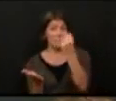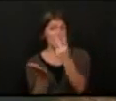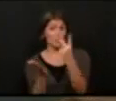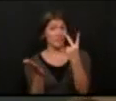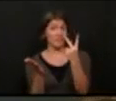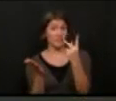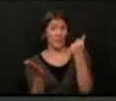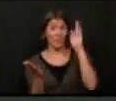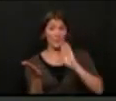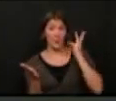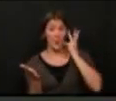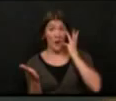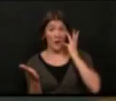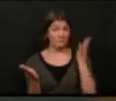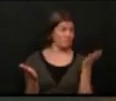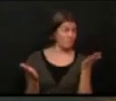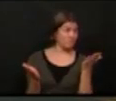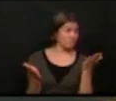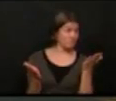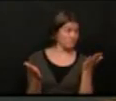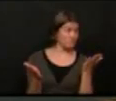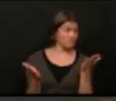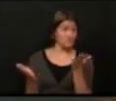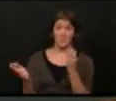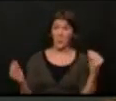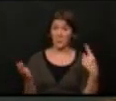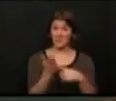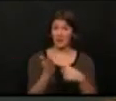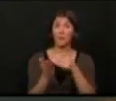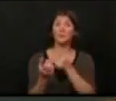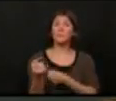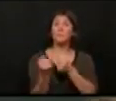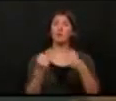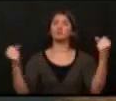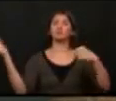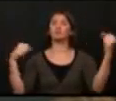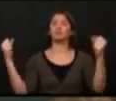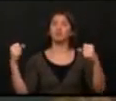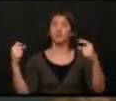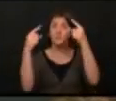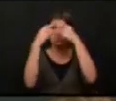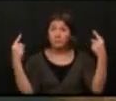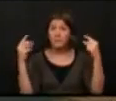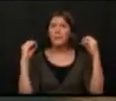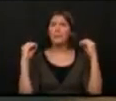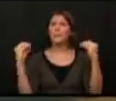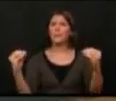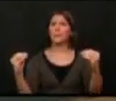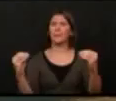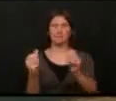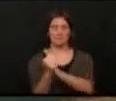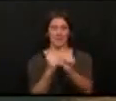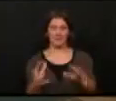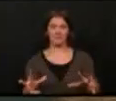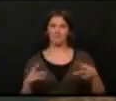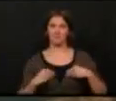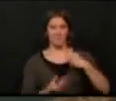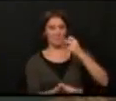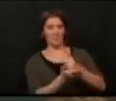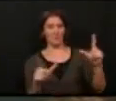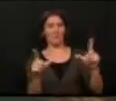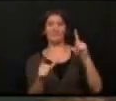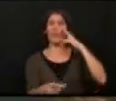liquor license. Is there any further discussion? Hearing none. All those in favor, please say aye. Aye. Anybody opposed or abstaining? That carries 5-0. Good